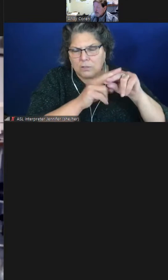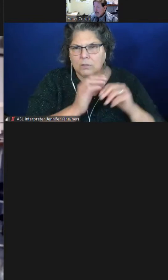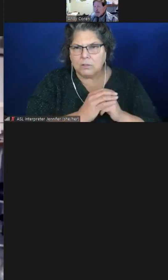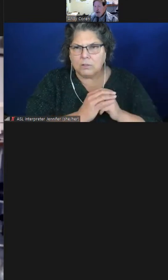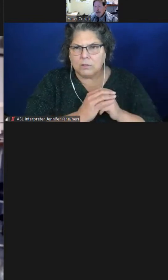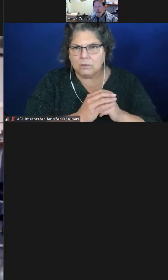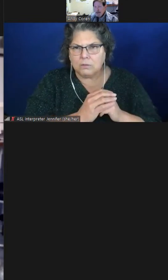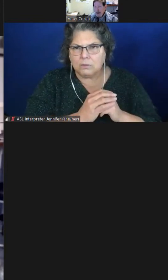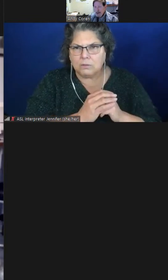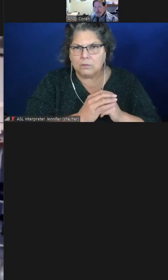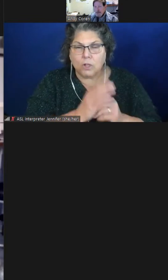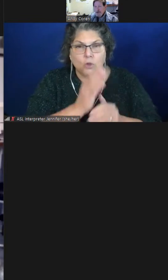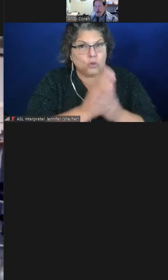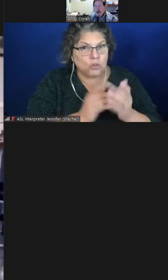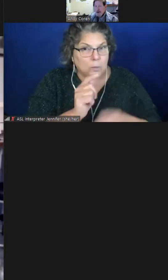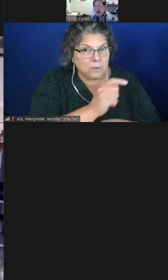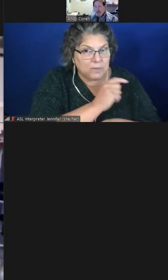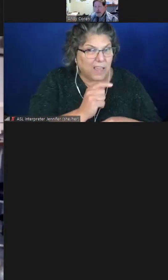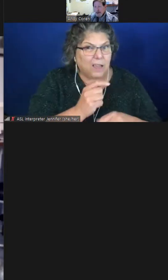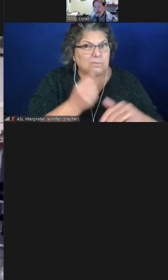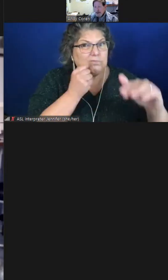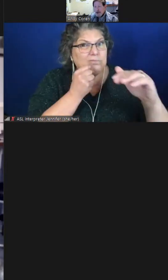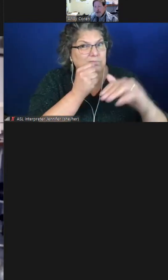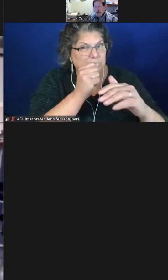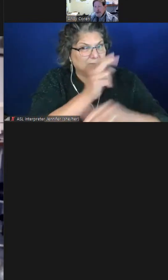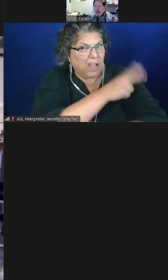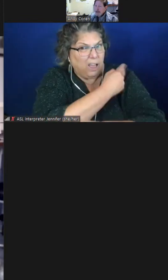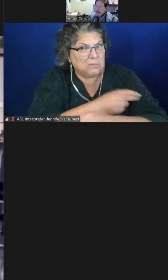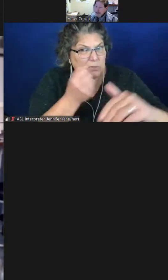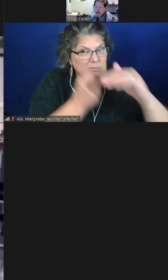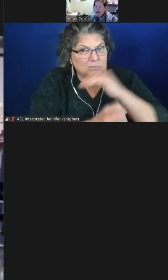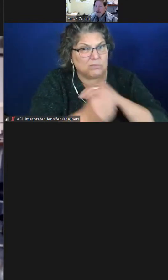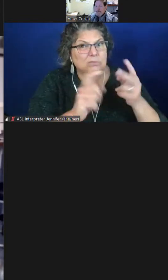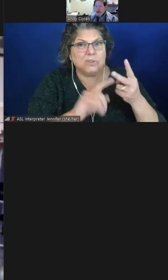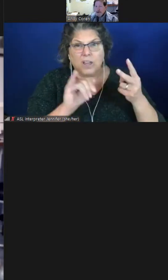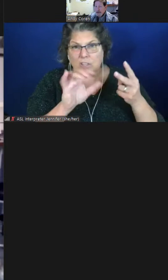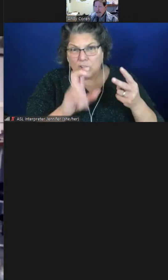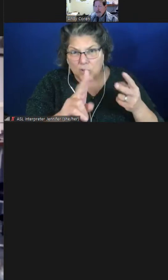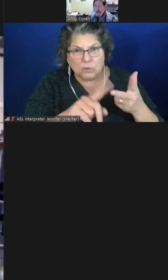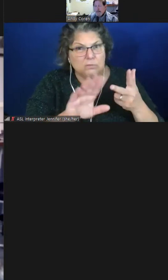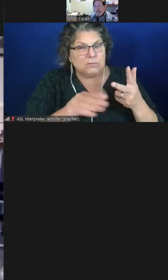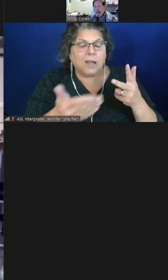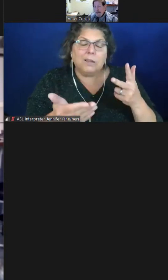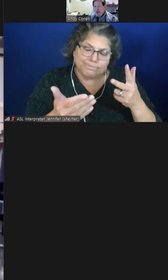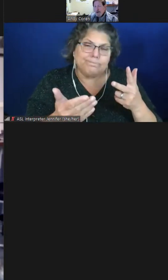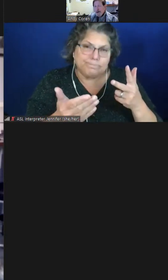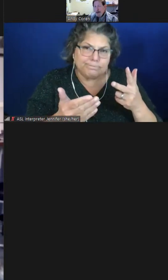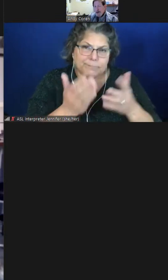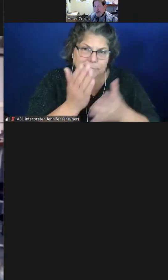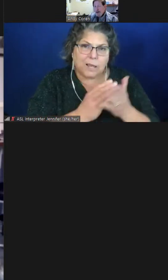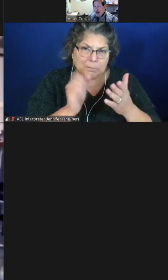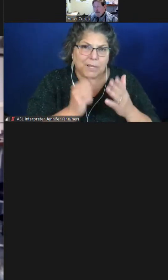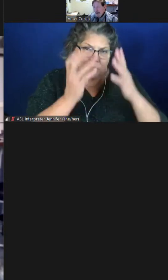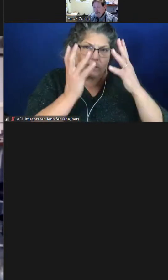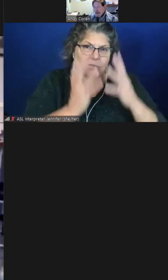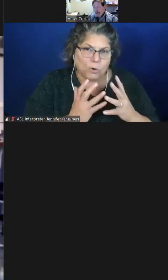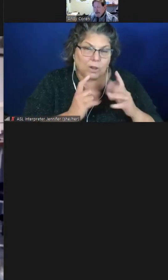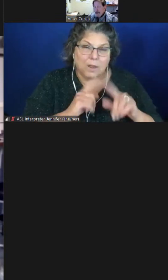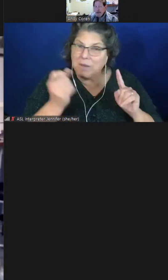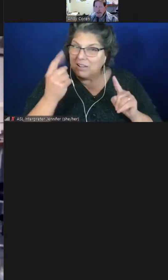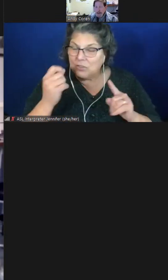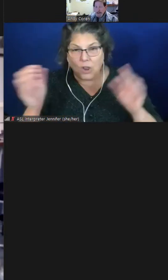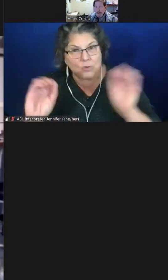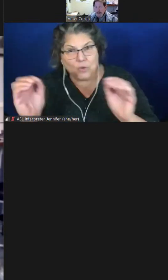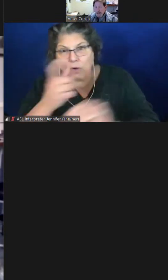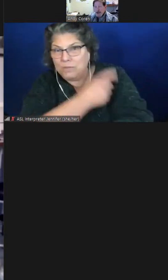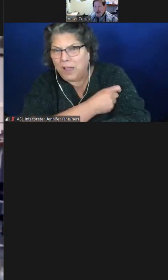Do some of them wind up in the hospital or in the ICU or die? Yes, they do, unfortunately. Many more die who are not vaccinated.